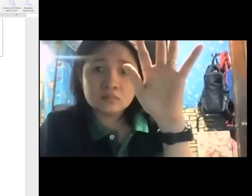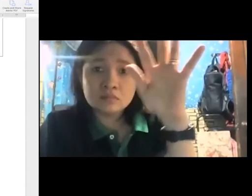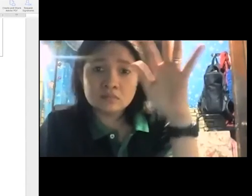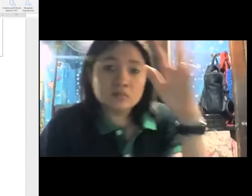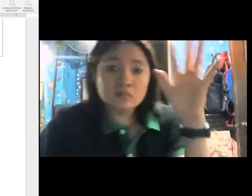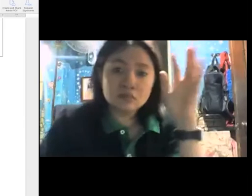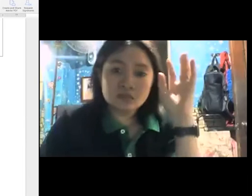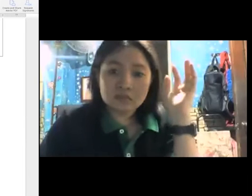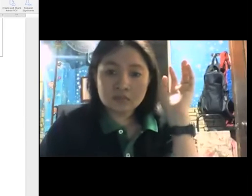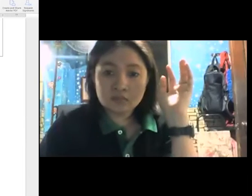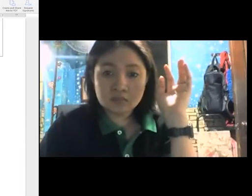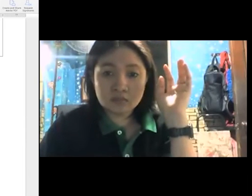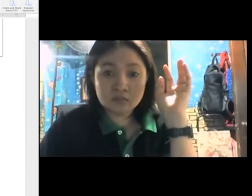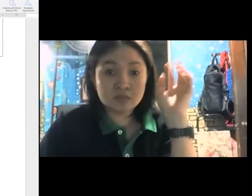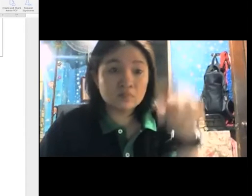Meng?